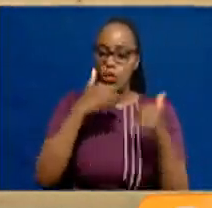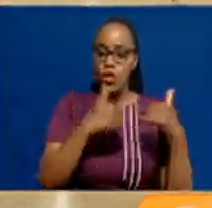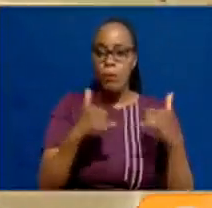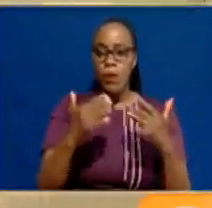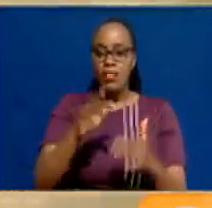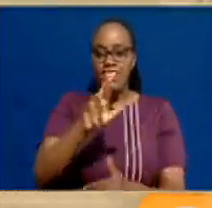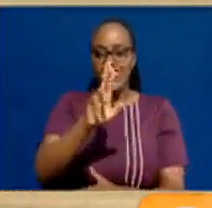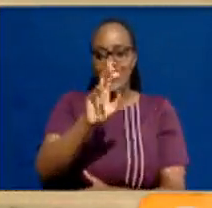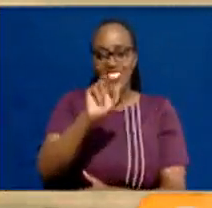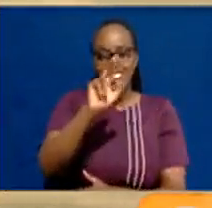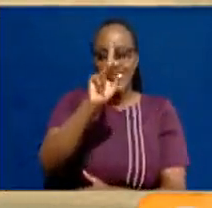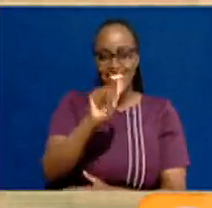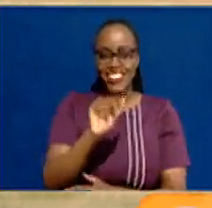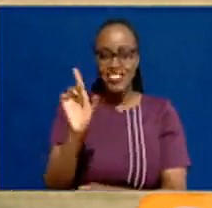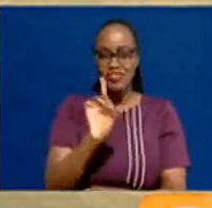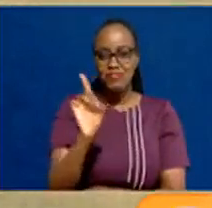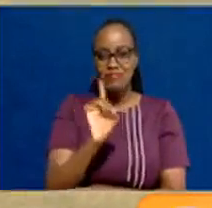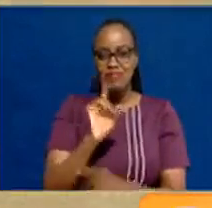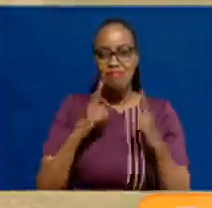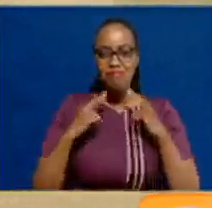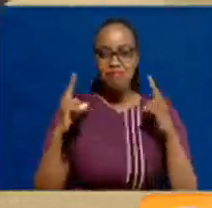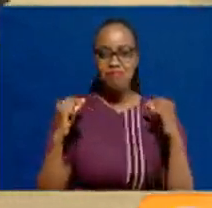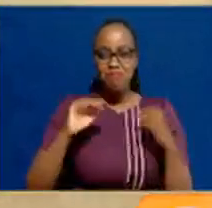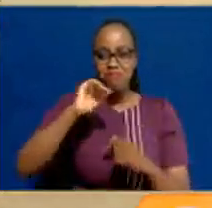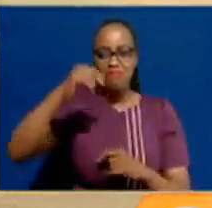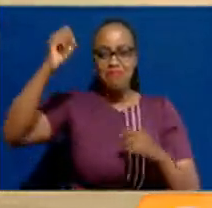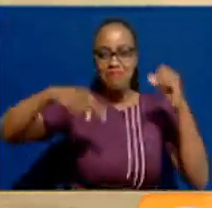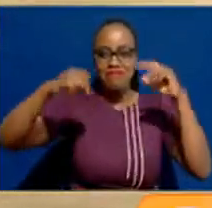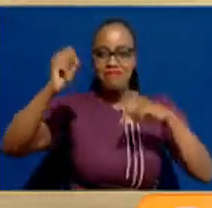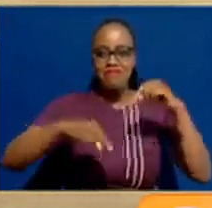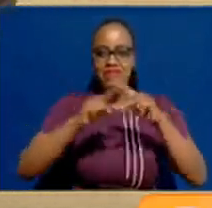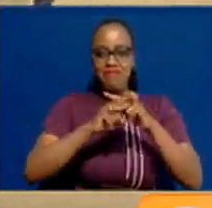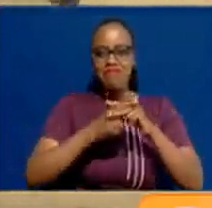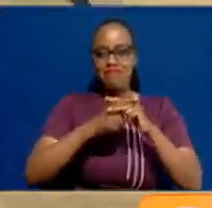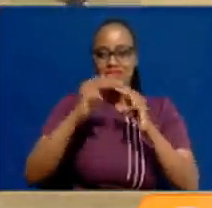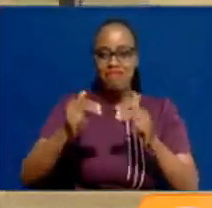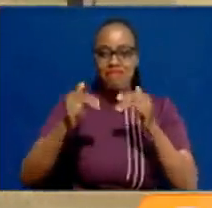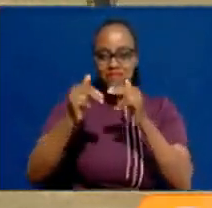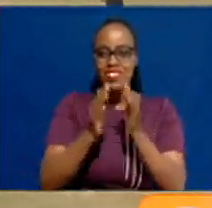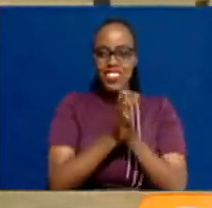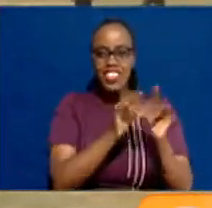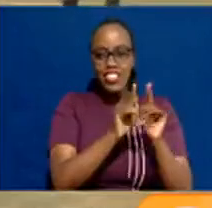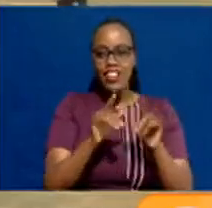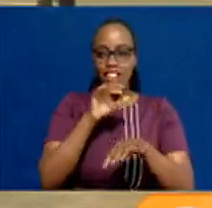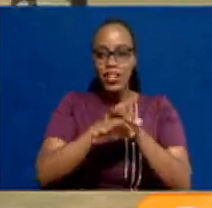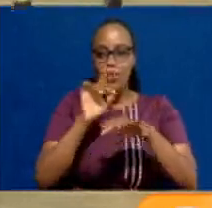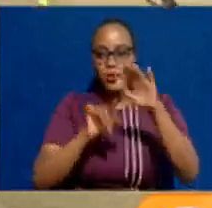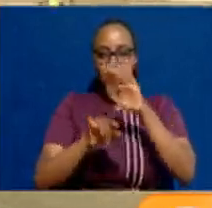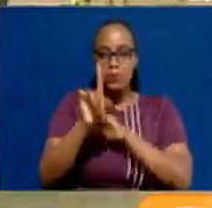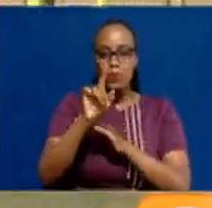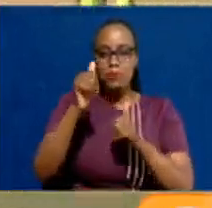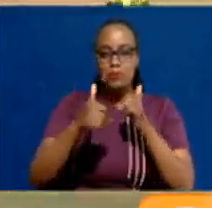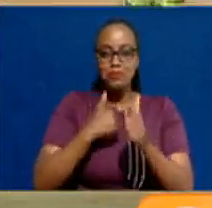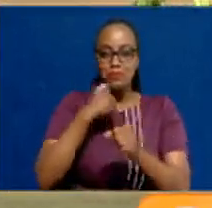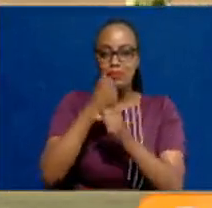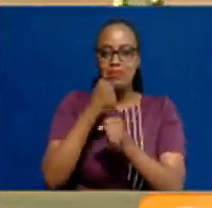Ruaraka Stadium in Nairobi. The host City Stars started the match on a high note and were rewarded with a goal through Samuel